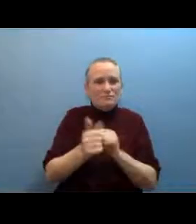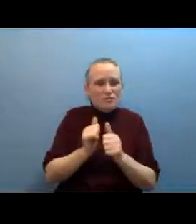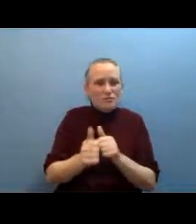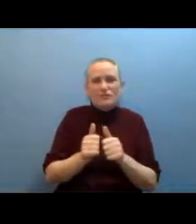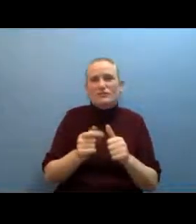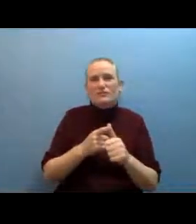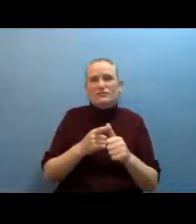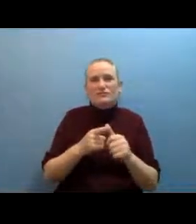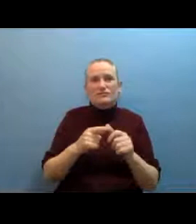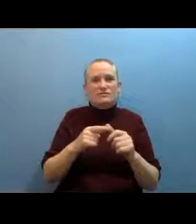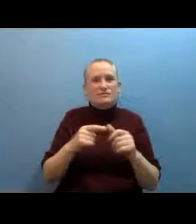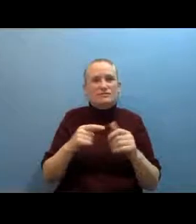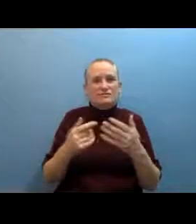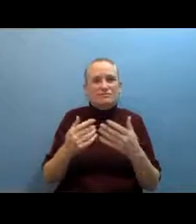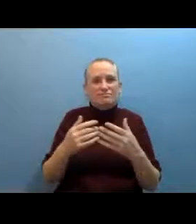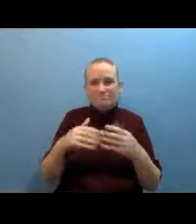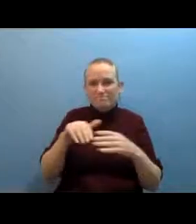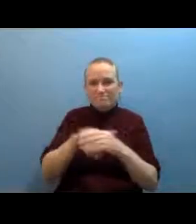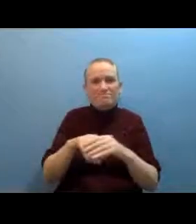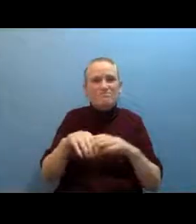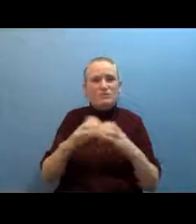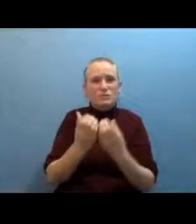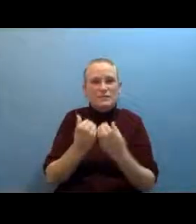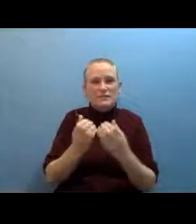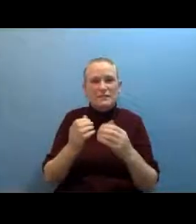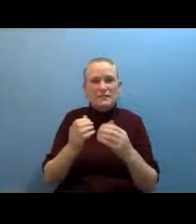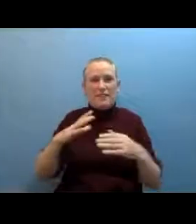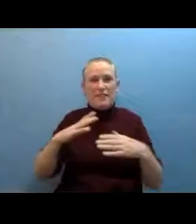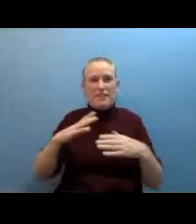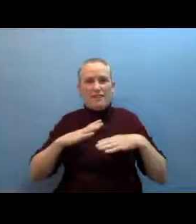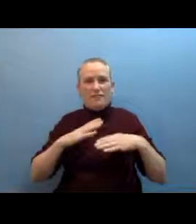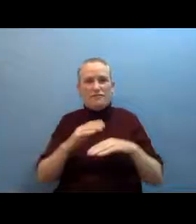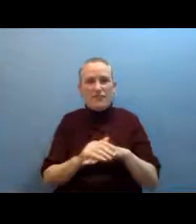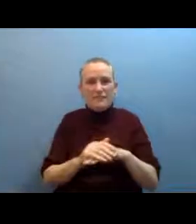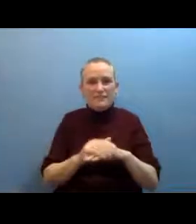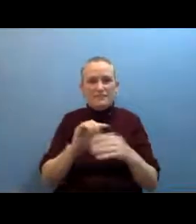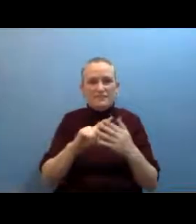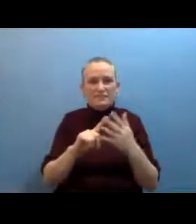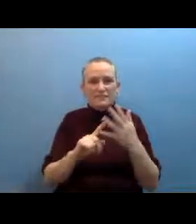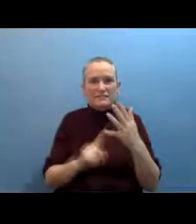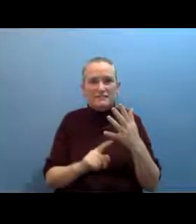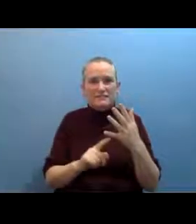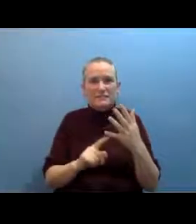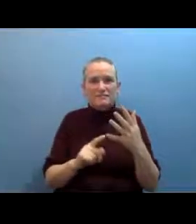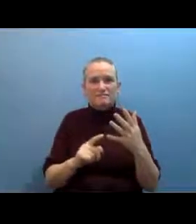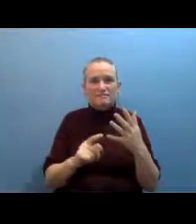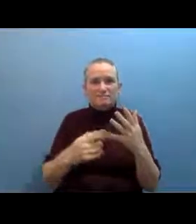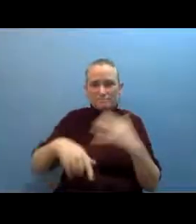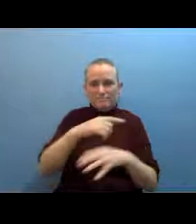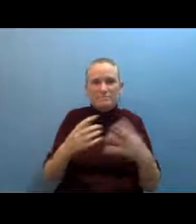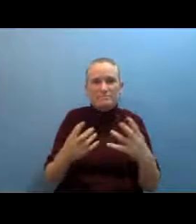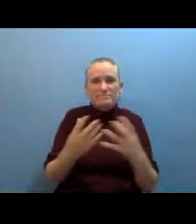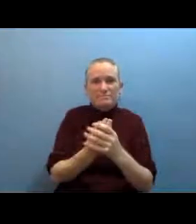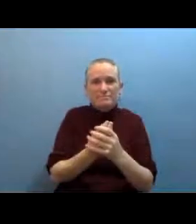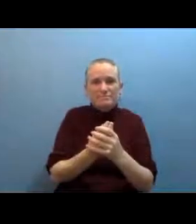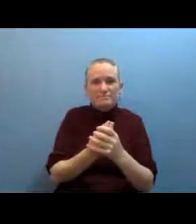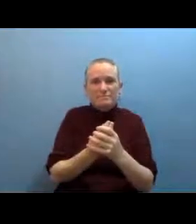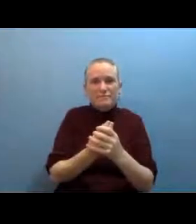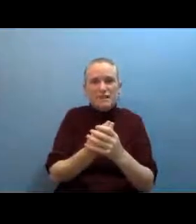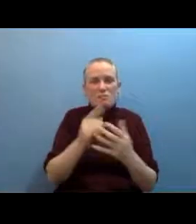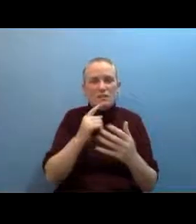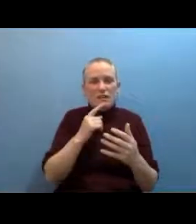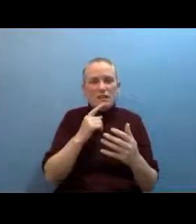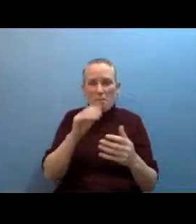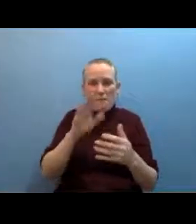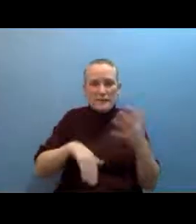or community engagement, hanging out with friends, those things, it can all combine to lead to a loss of motivation for a young